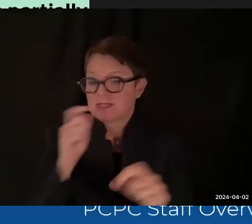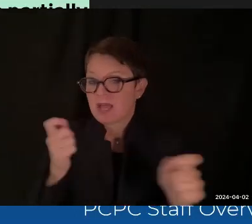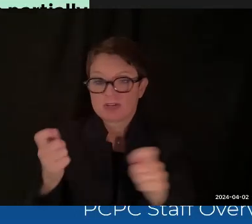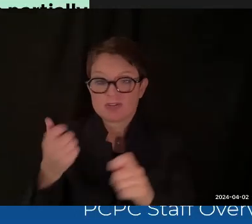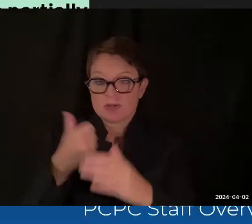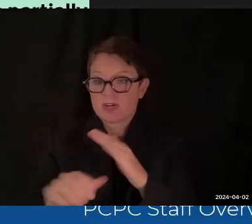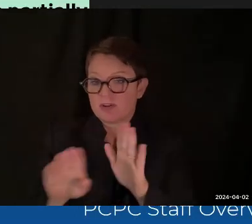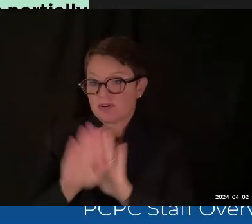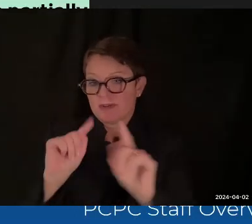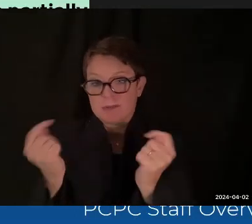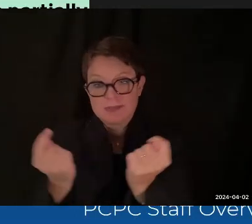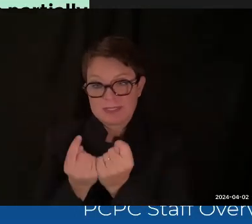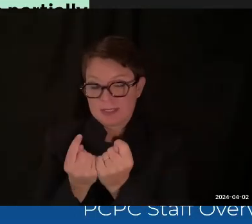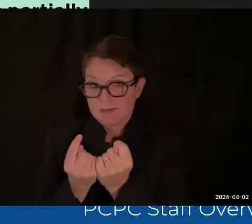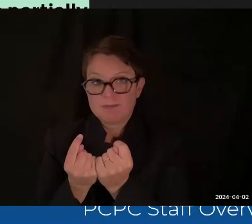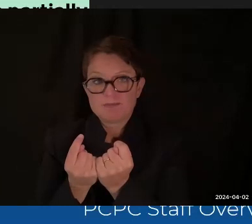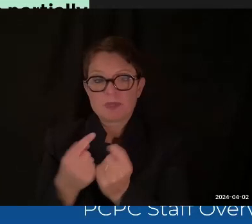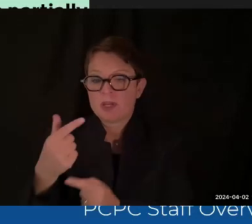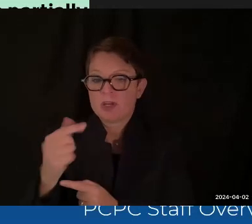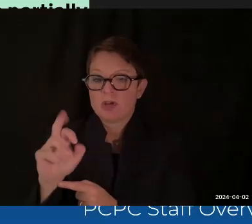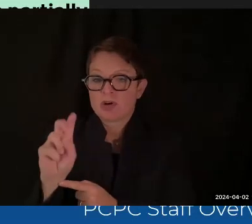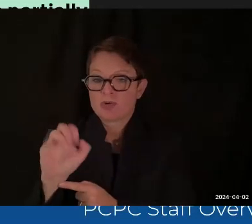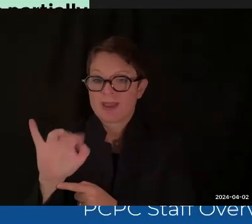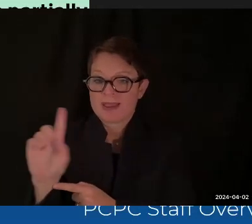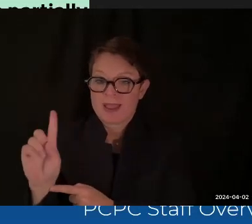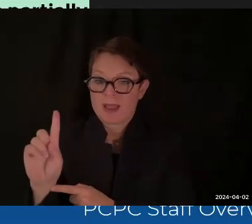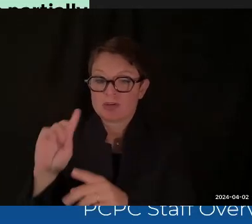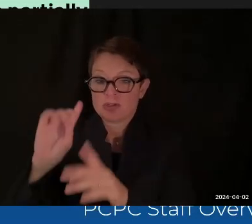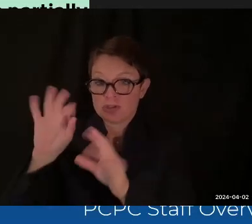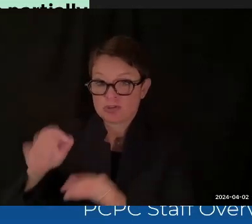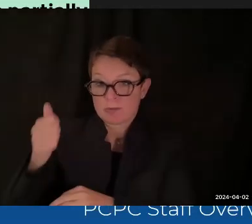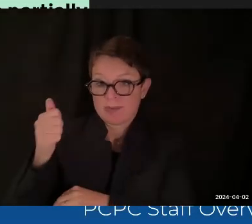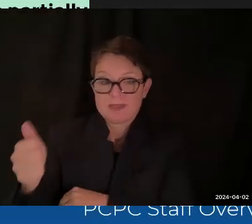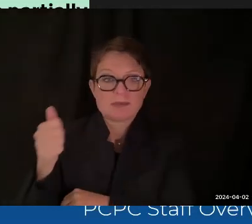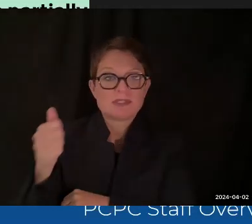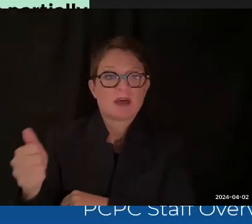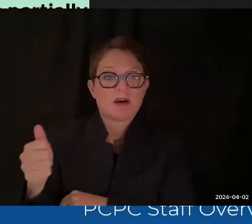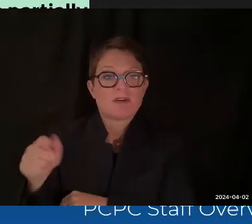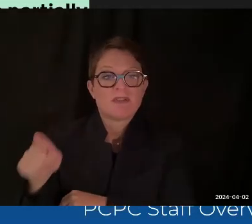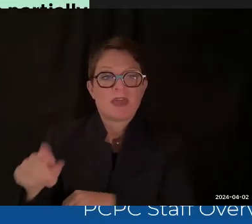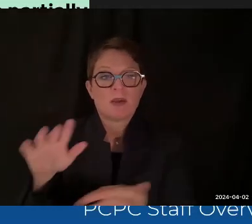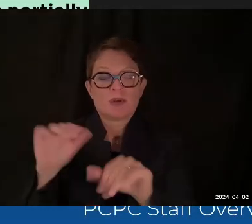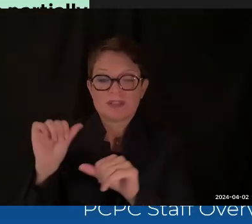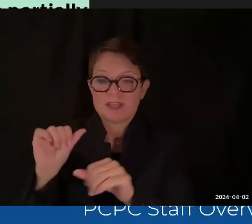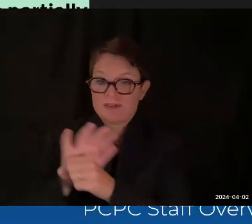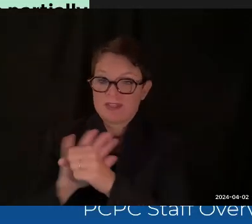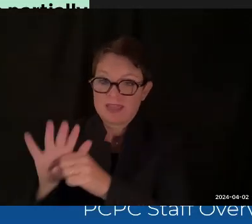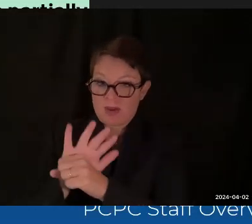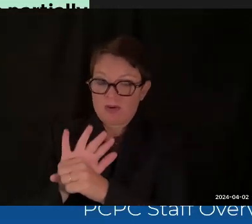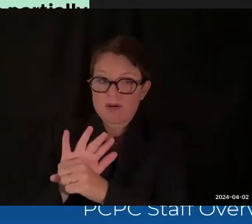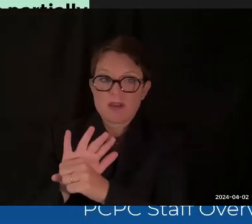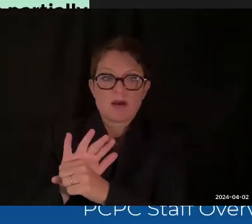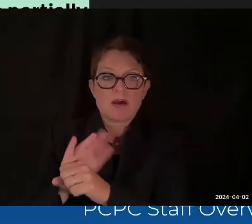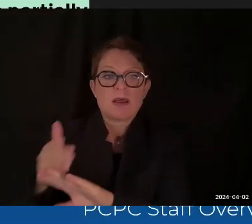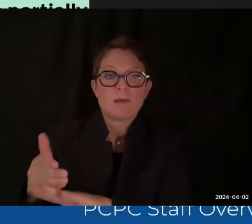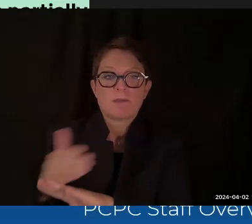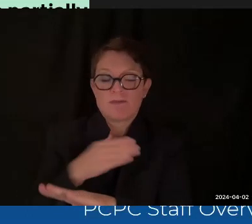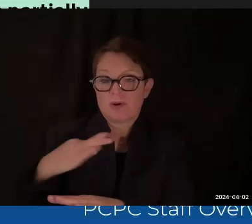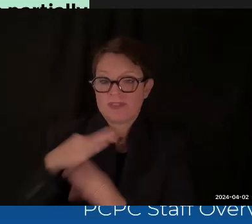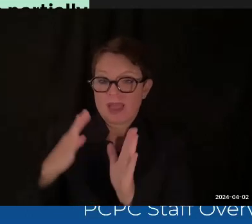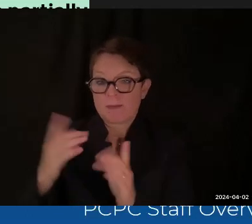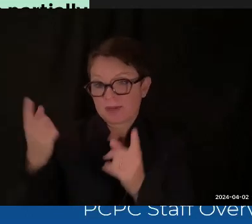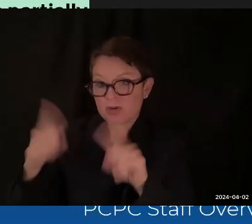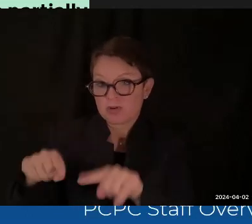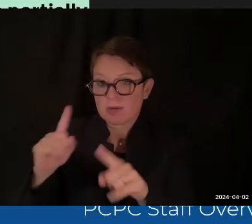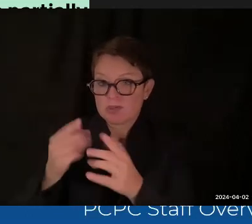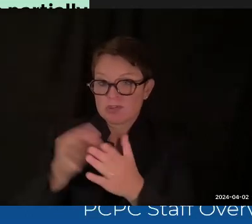by the development team, and that Greyhound determined on their own accord that they were leaving the site prior to the applicant's